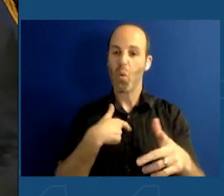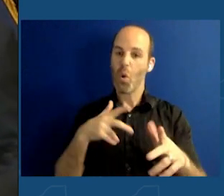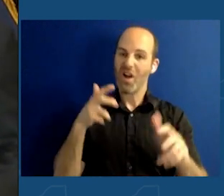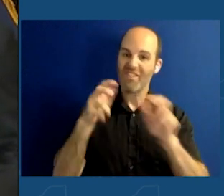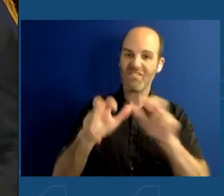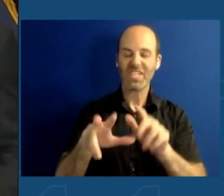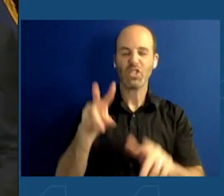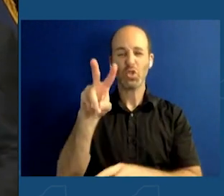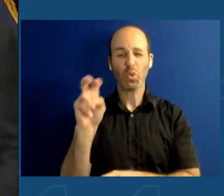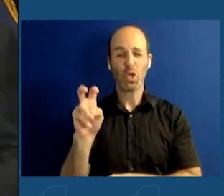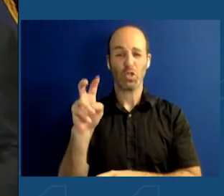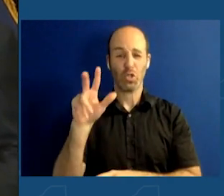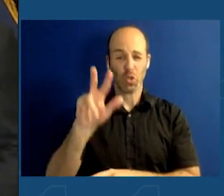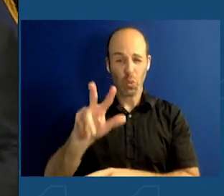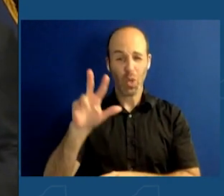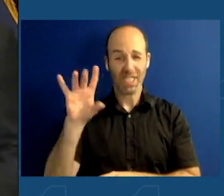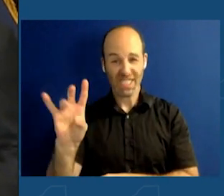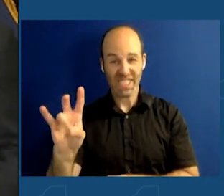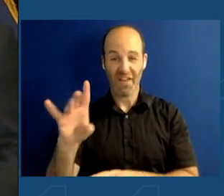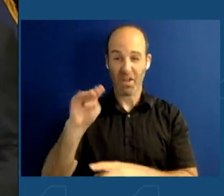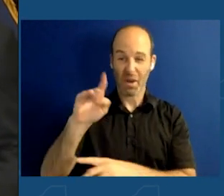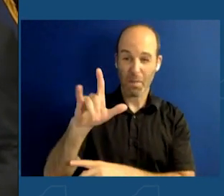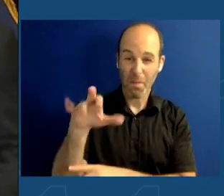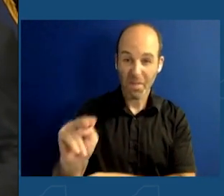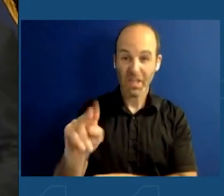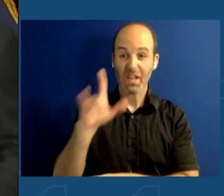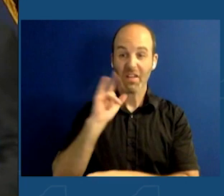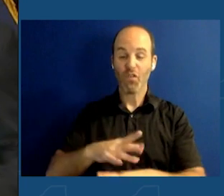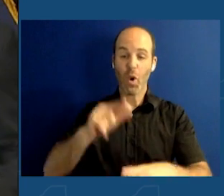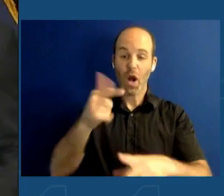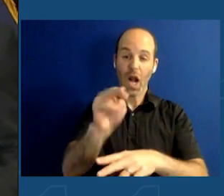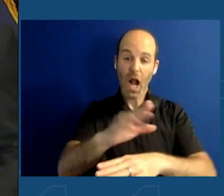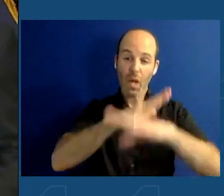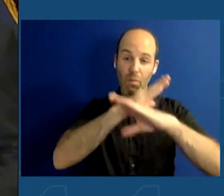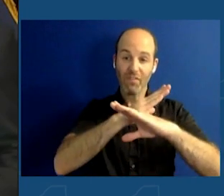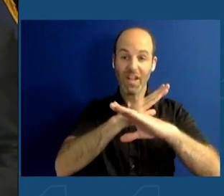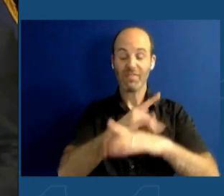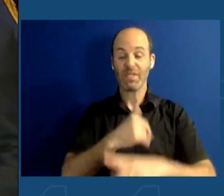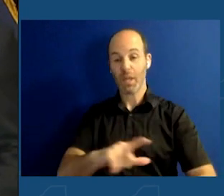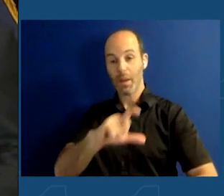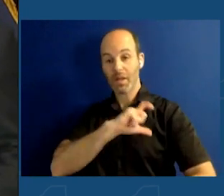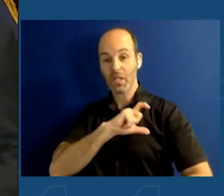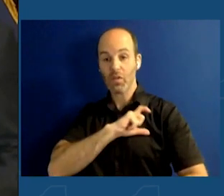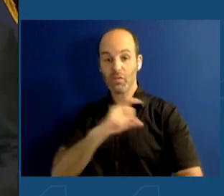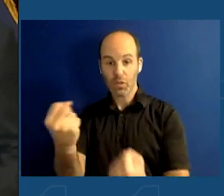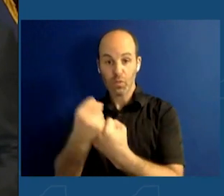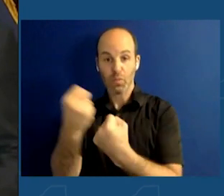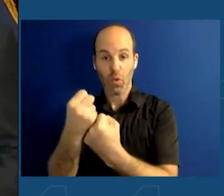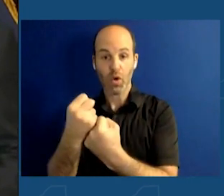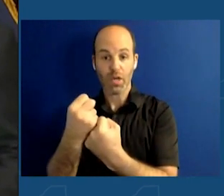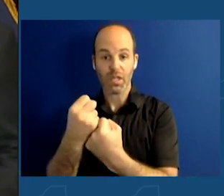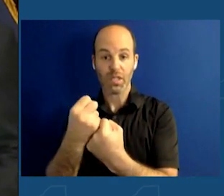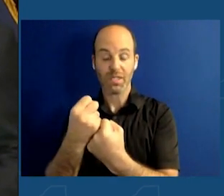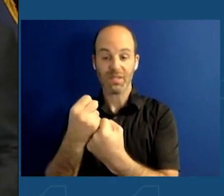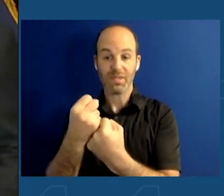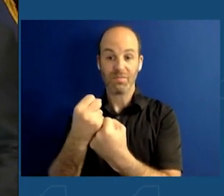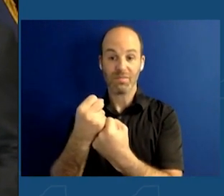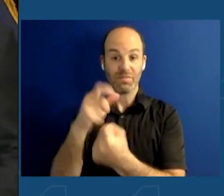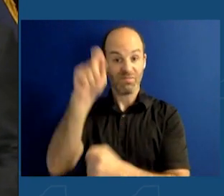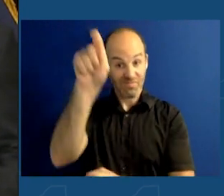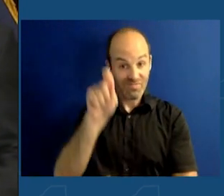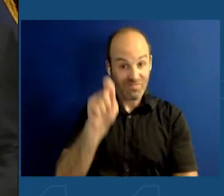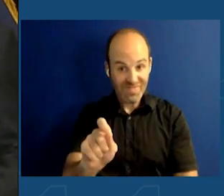in investing in gun violence prevention programs, law enforcement support, exclamation point, supporting